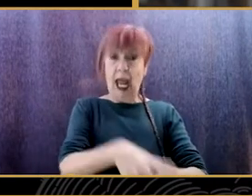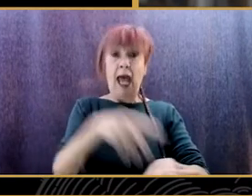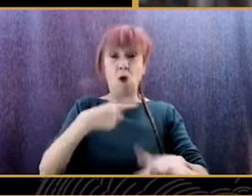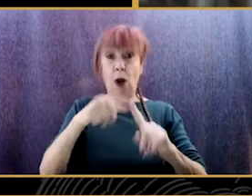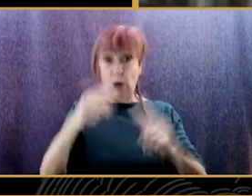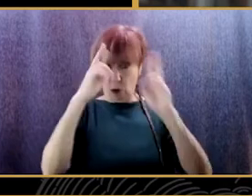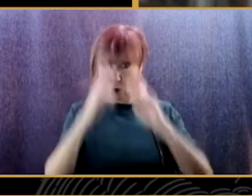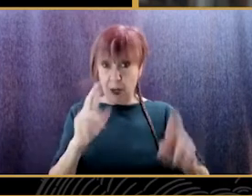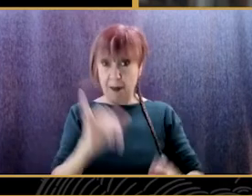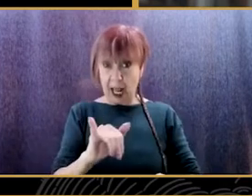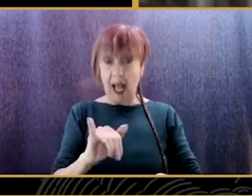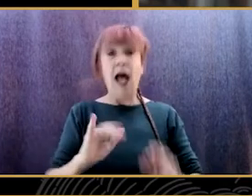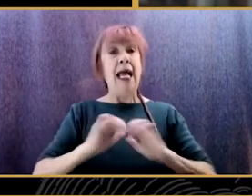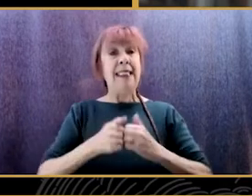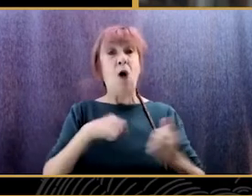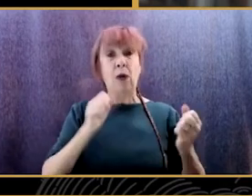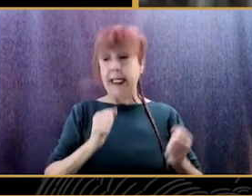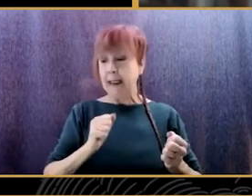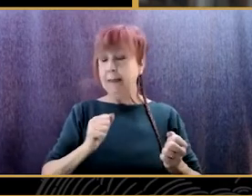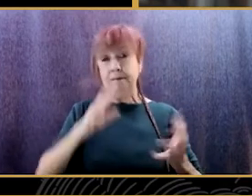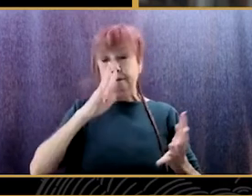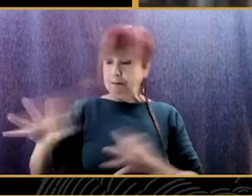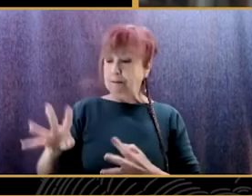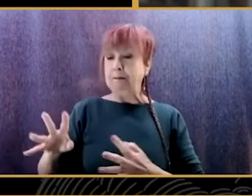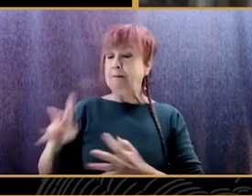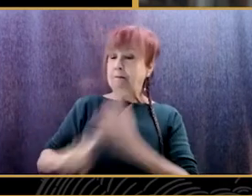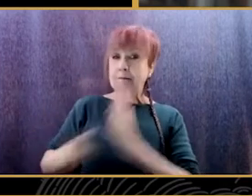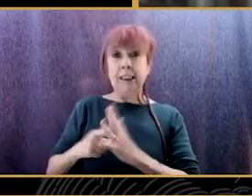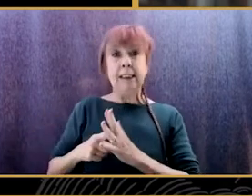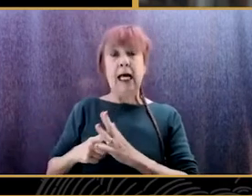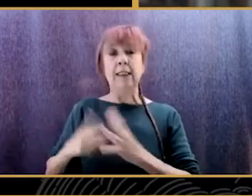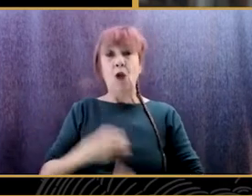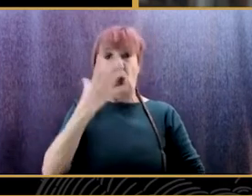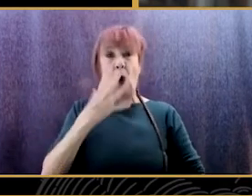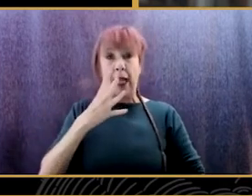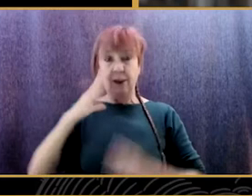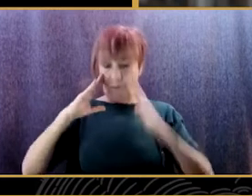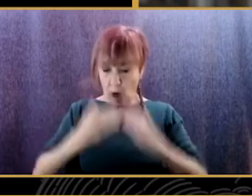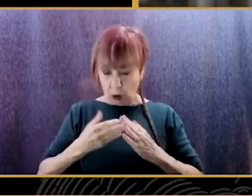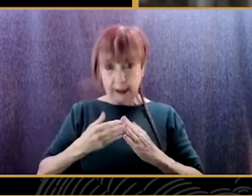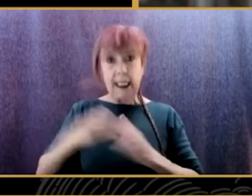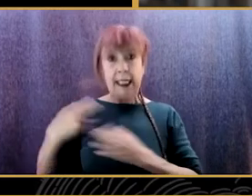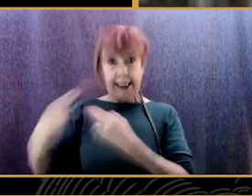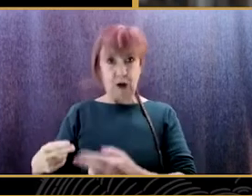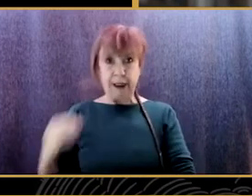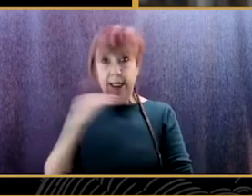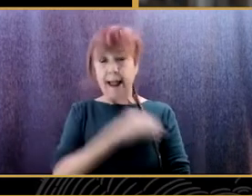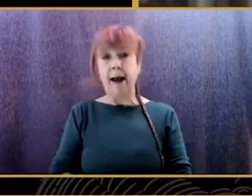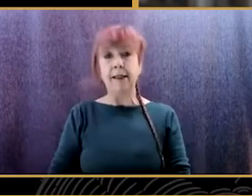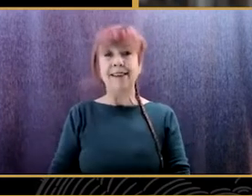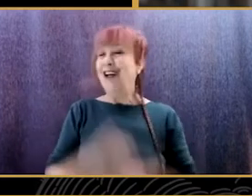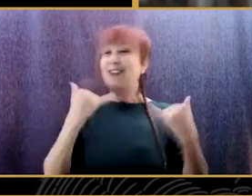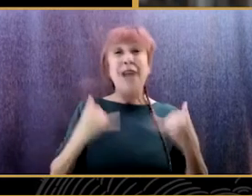disrupting and dismantling colonial structures in which we are living. Now, I'd like to throw it to our